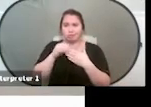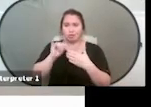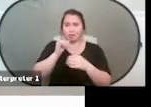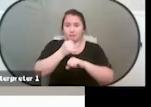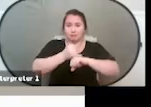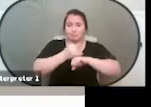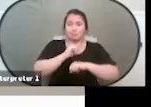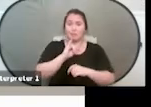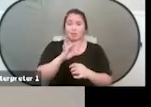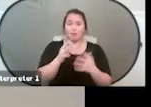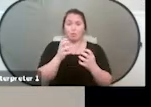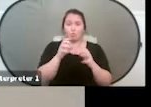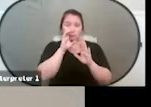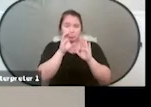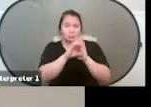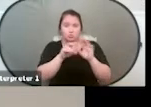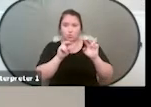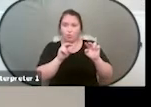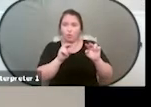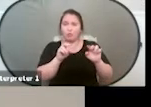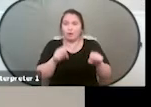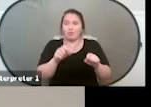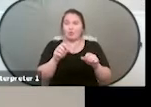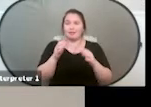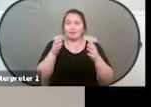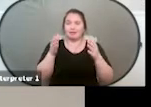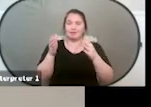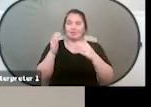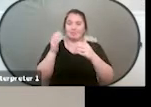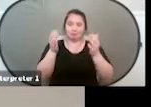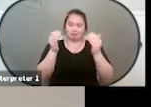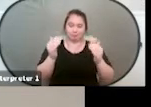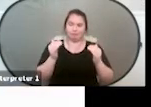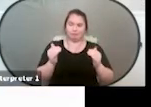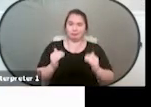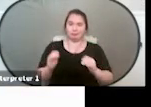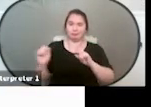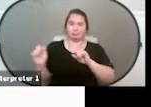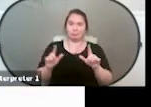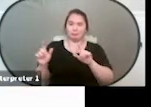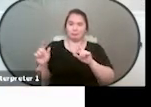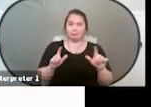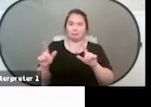construction phasing images, we can look at the next couple slides.